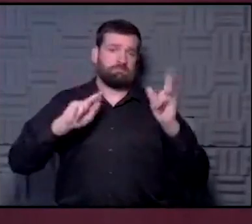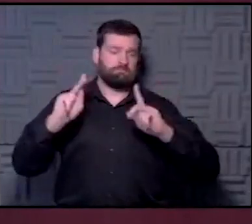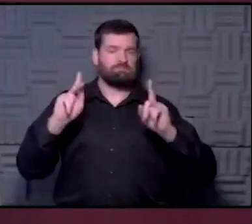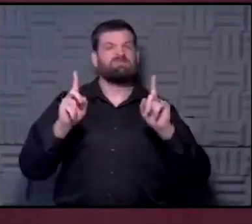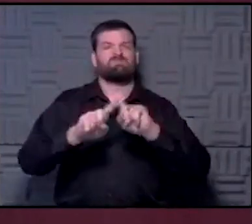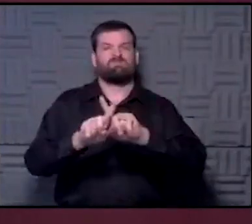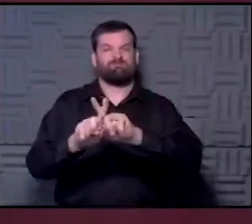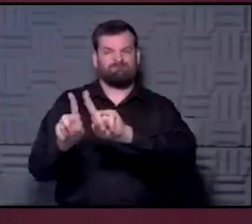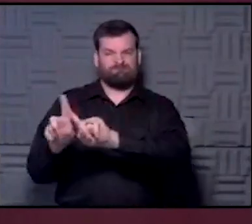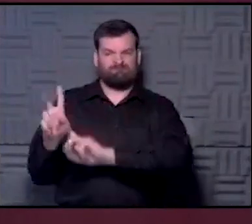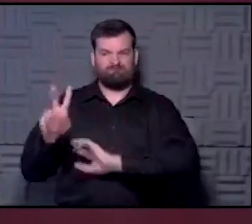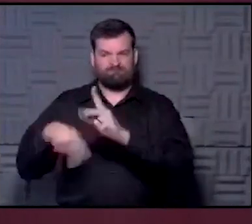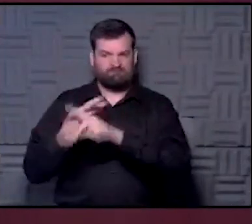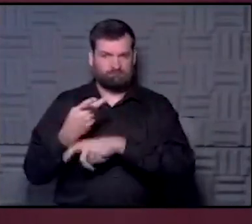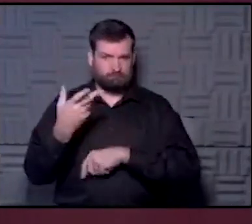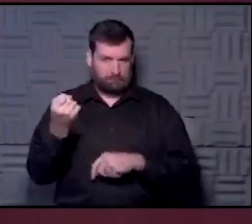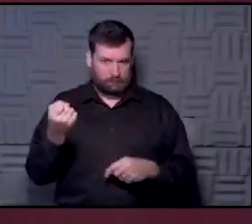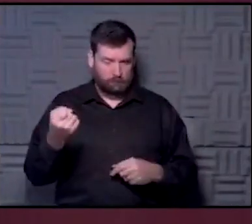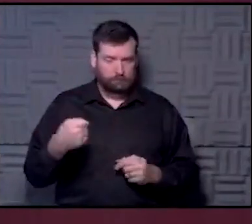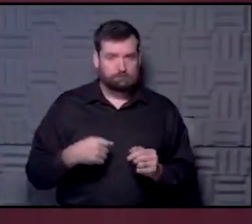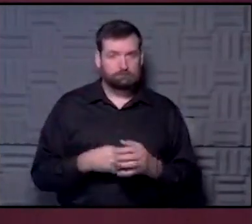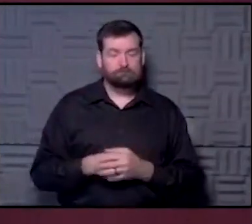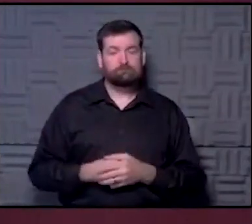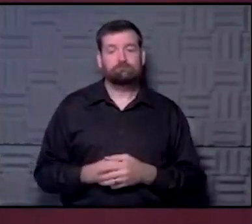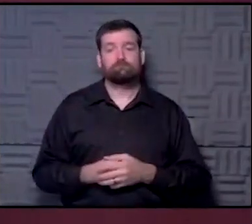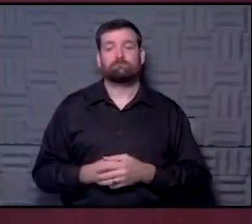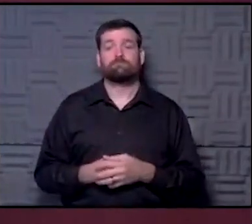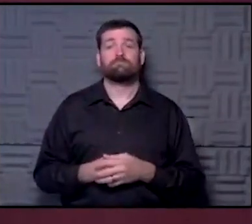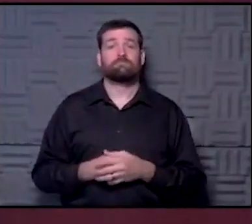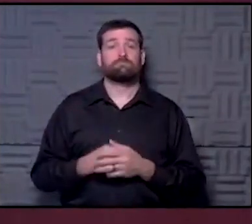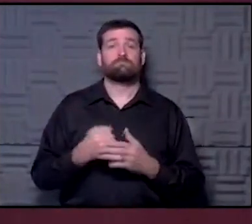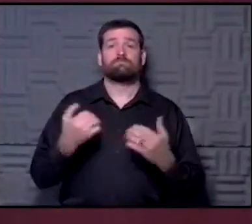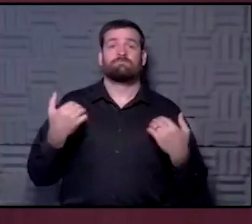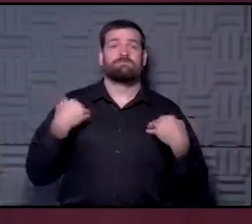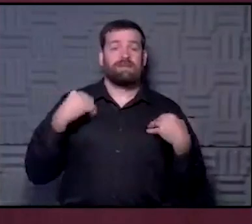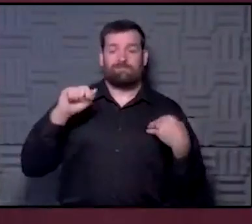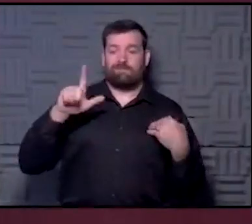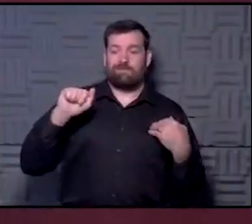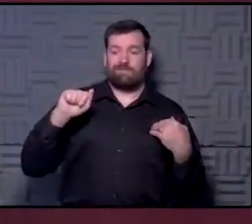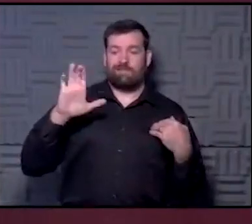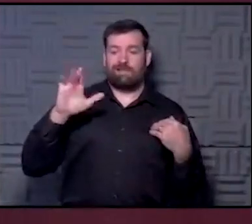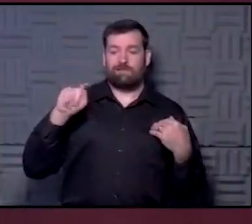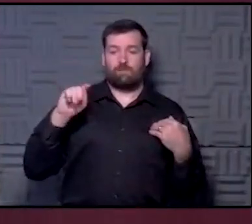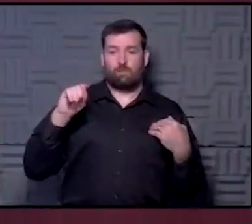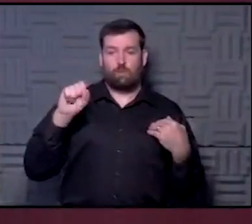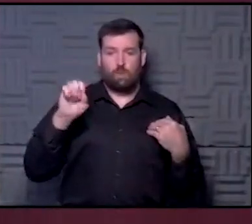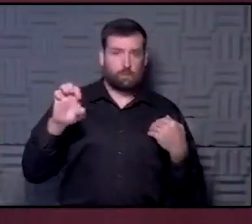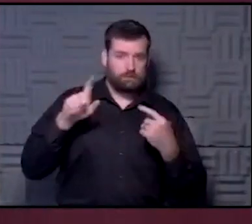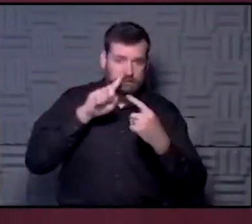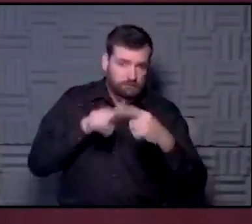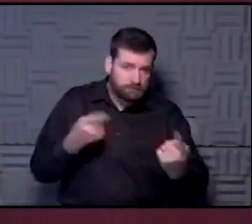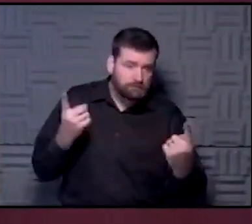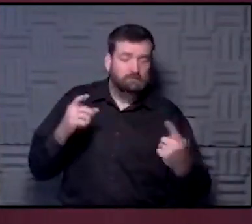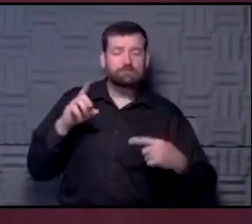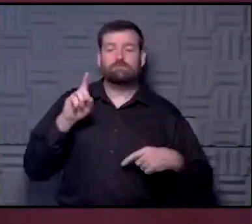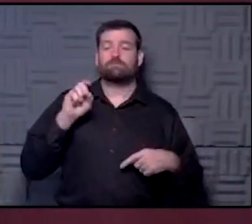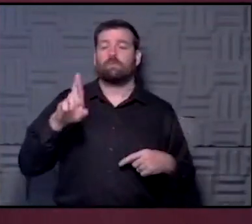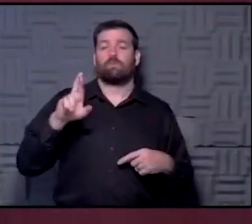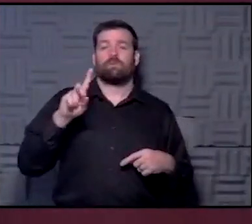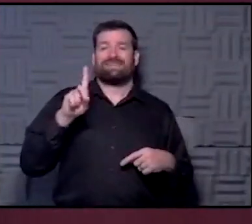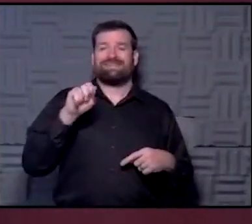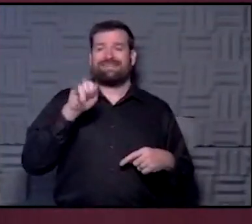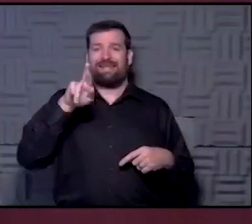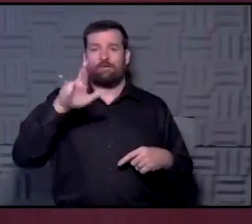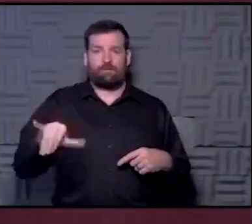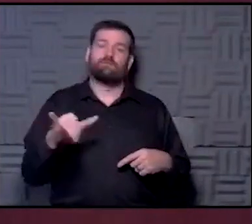alternative milks today. Definitely, if you have a lactose intolerance or a dairy intolerance, we need to turn to those other